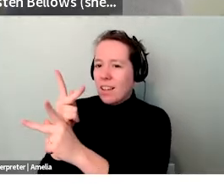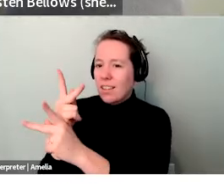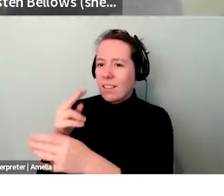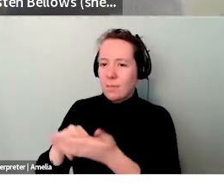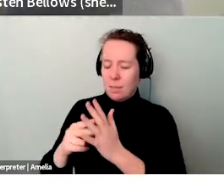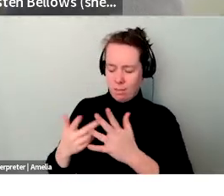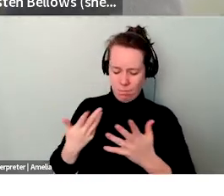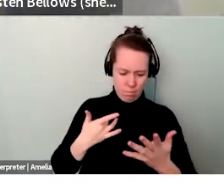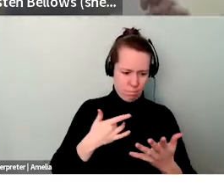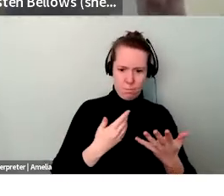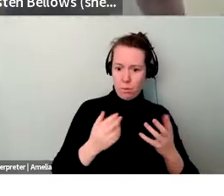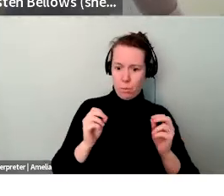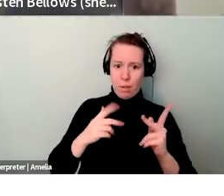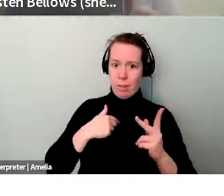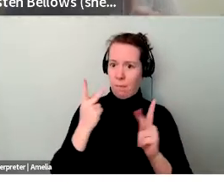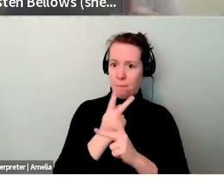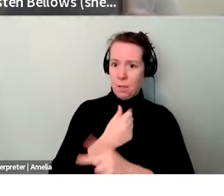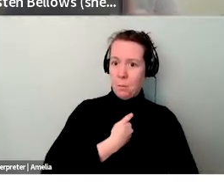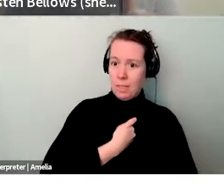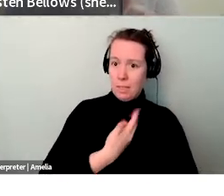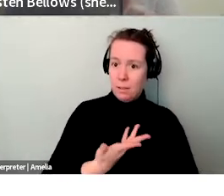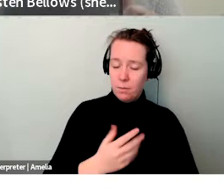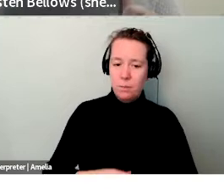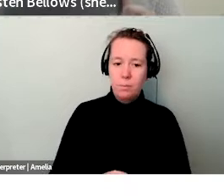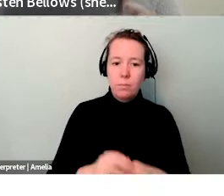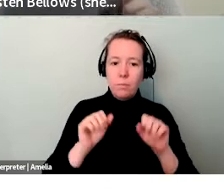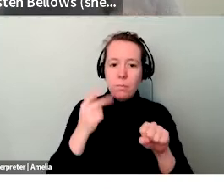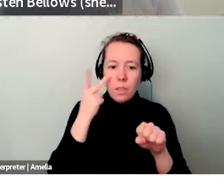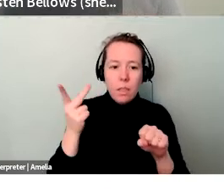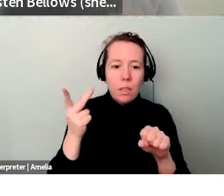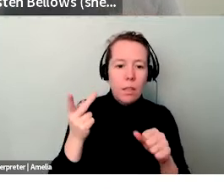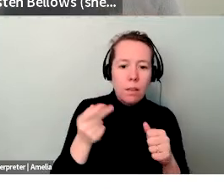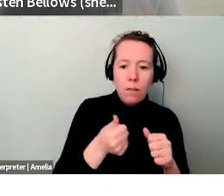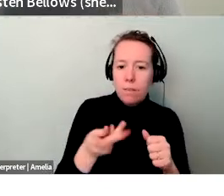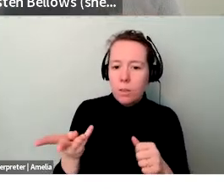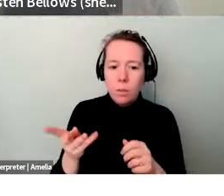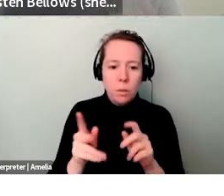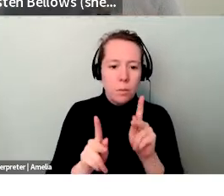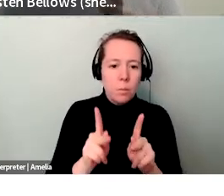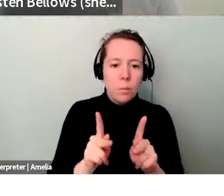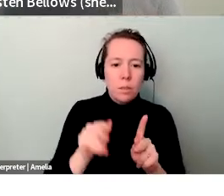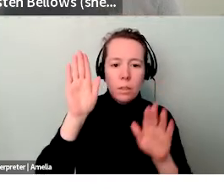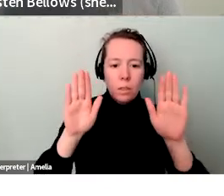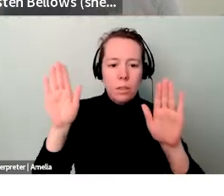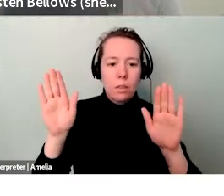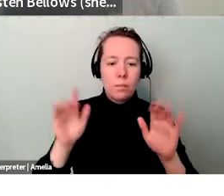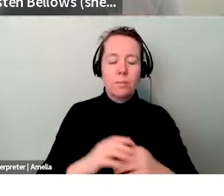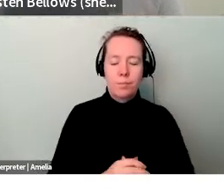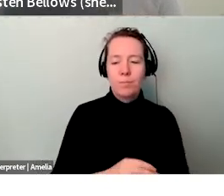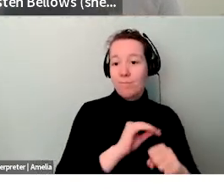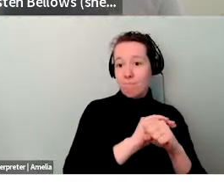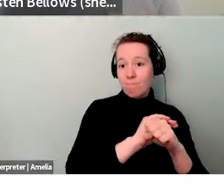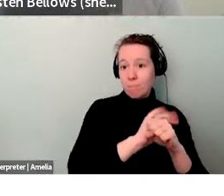things. So I know a few people have hands up. So we have pandemic was hard for job searching for